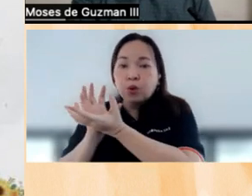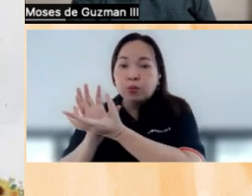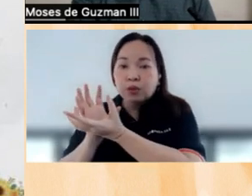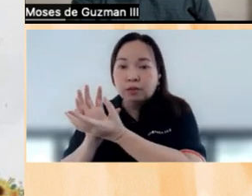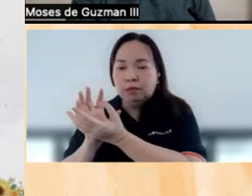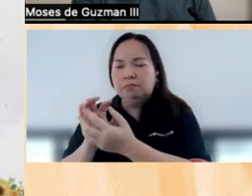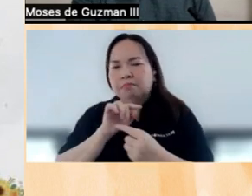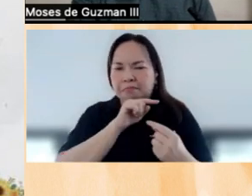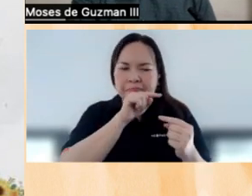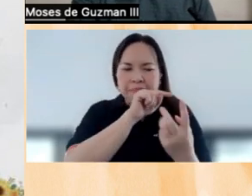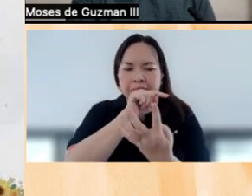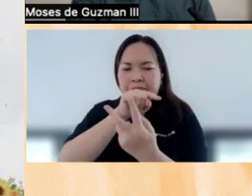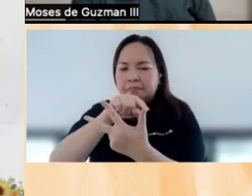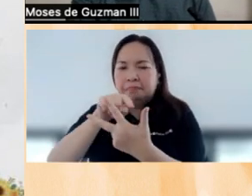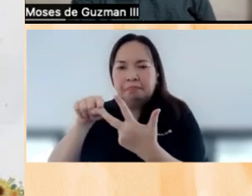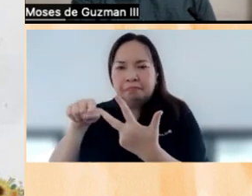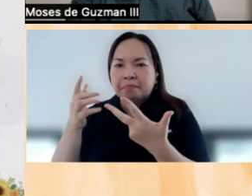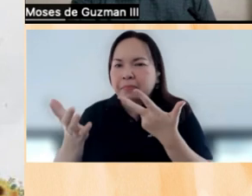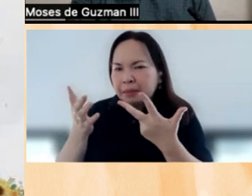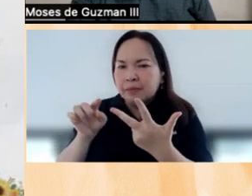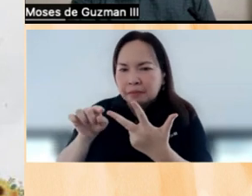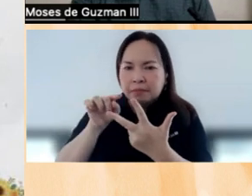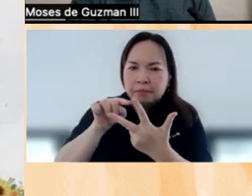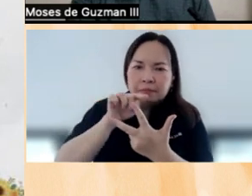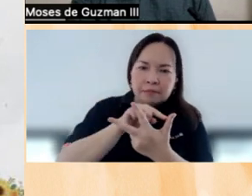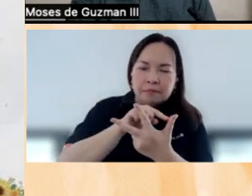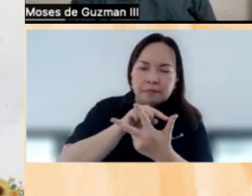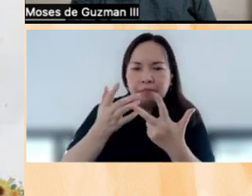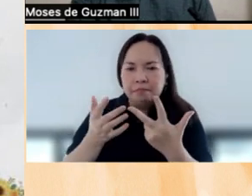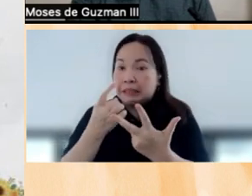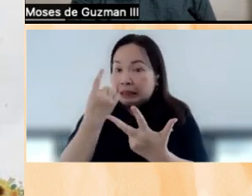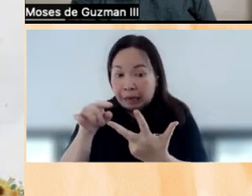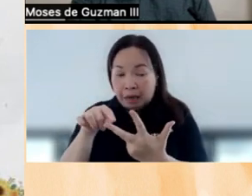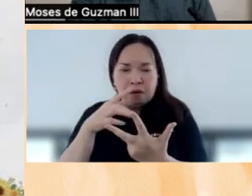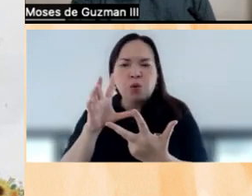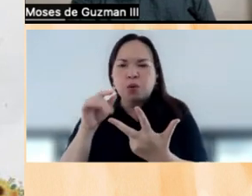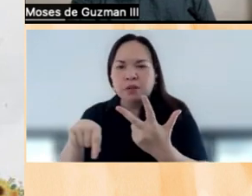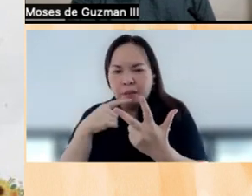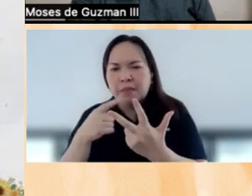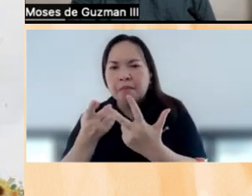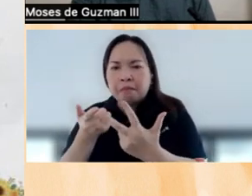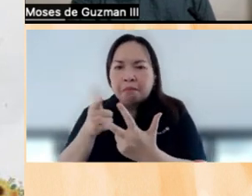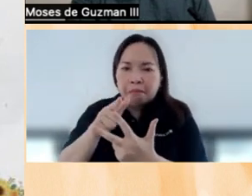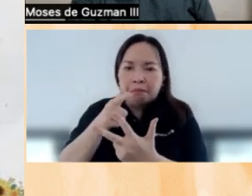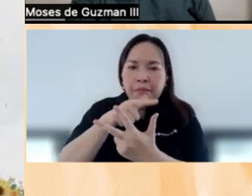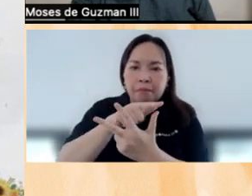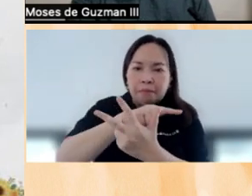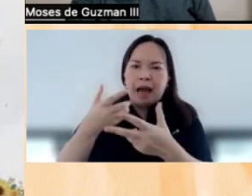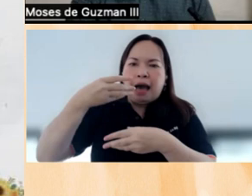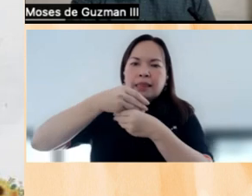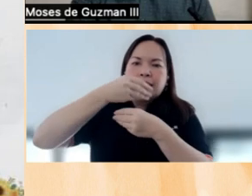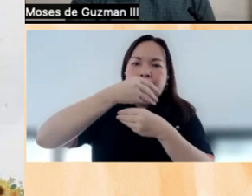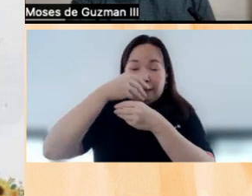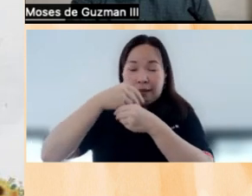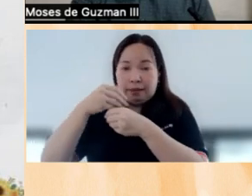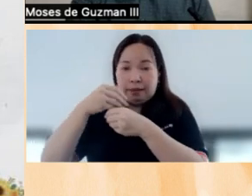bipolar disorder, schizophrenia, conduct disorder, personality traits of aggression, mood changes, and